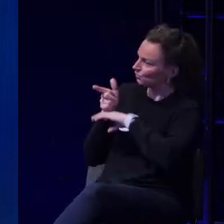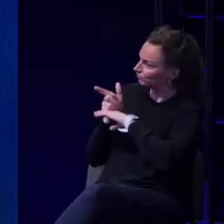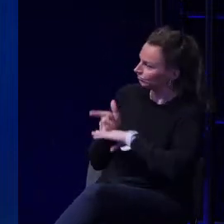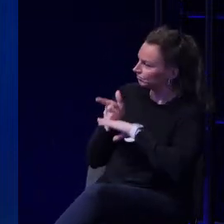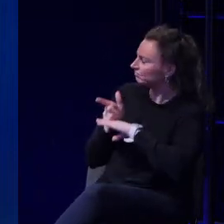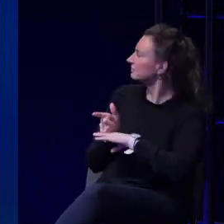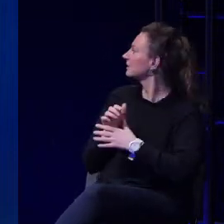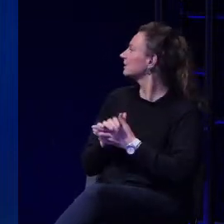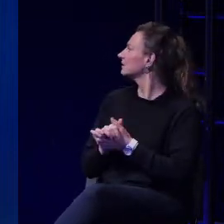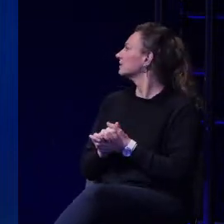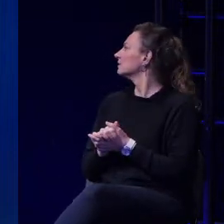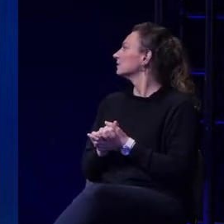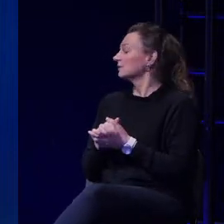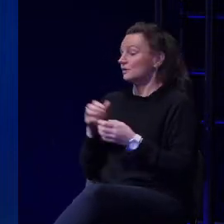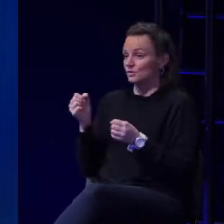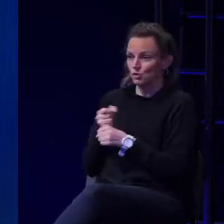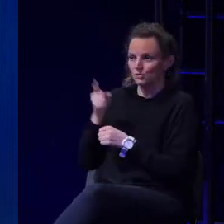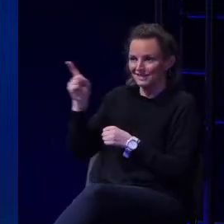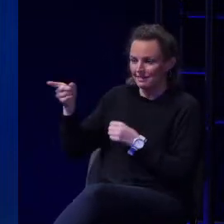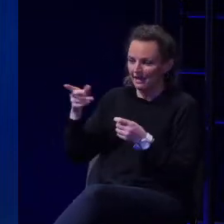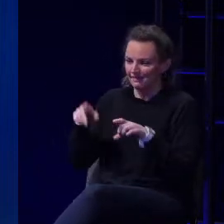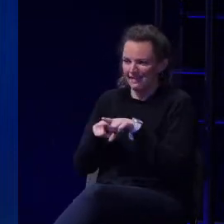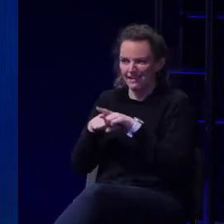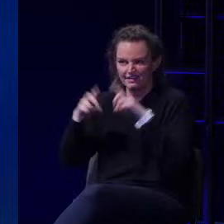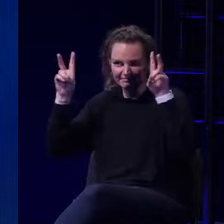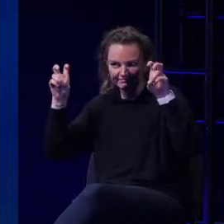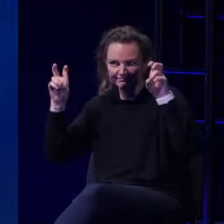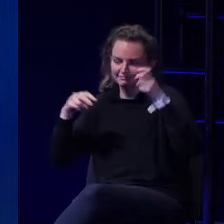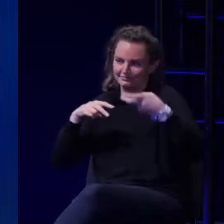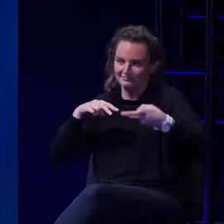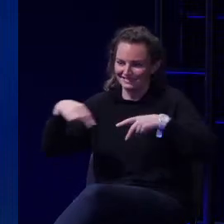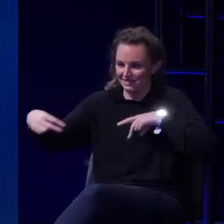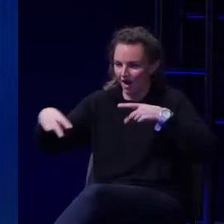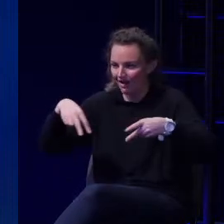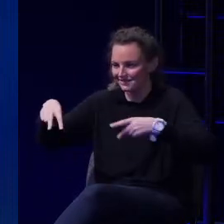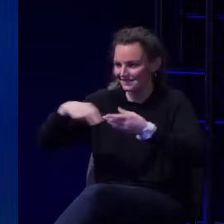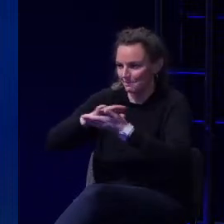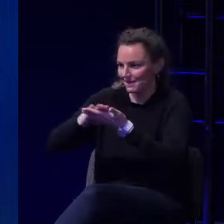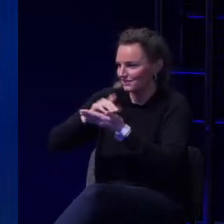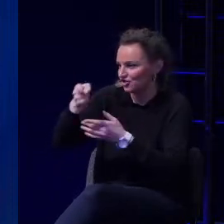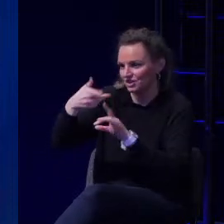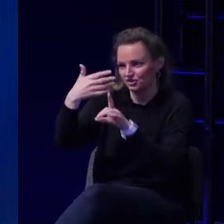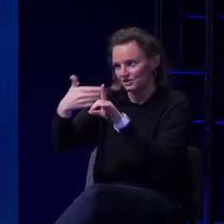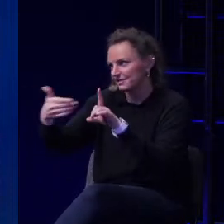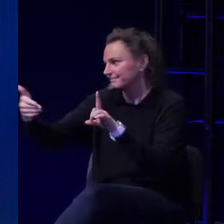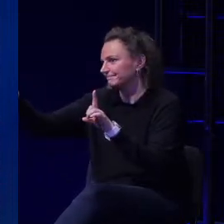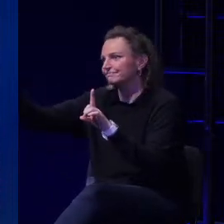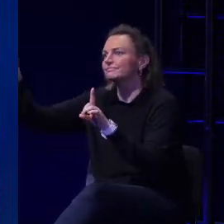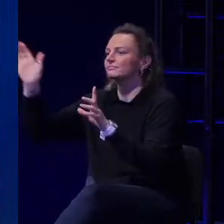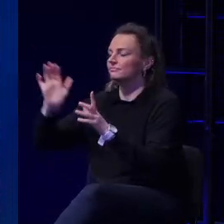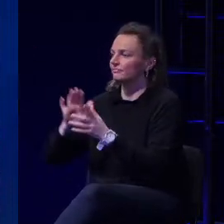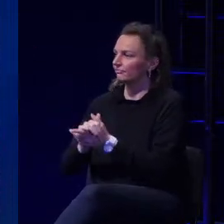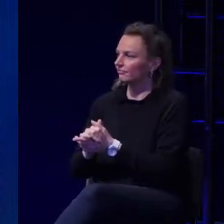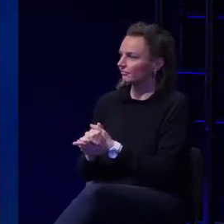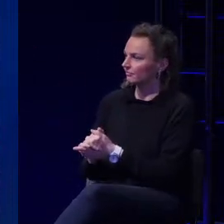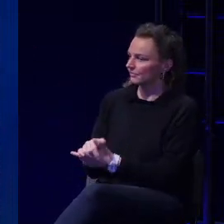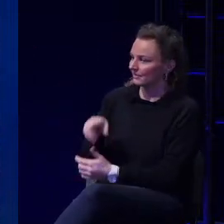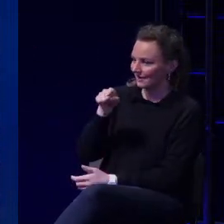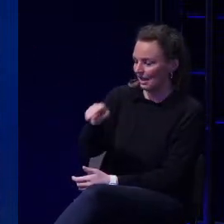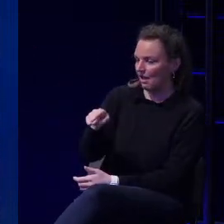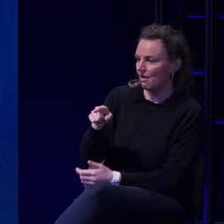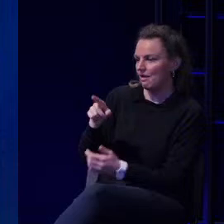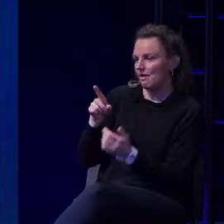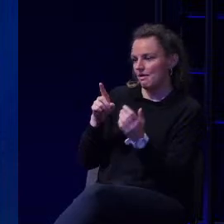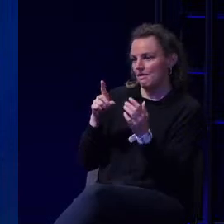I mean, you did that dance where she's just going off on one and you have to keep up. Exactly. It's about the trauma